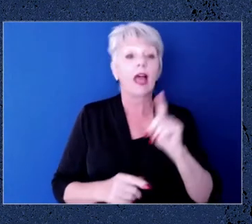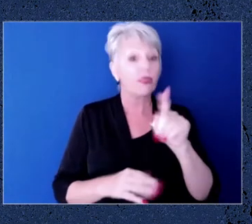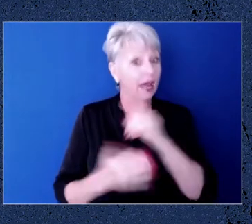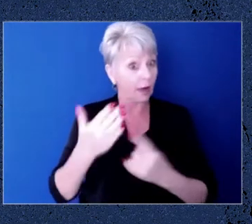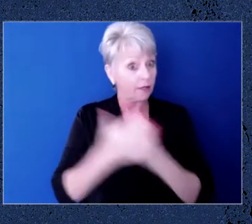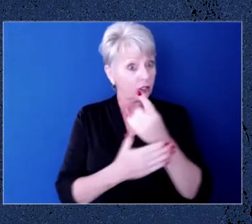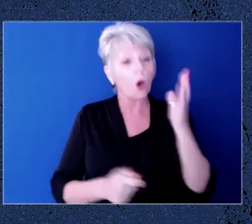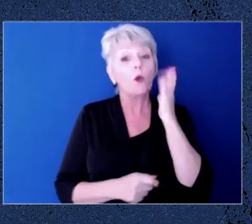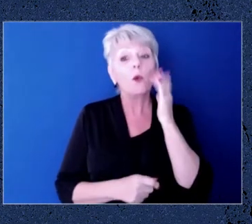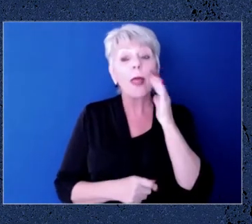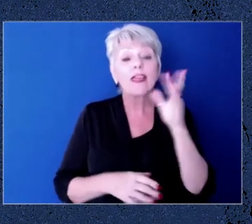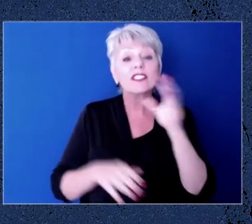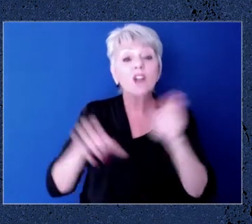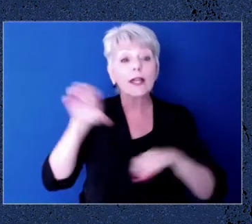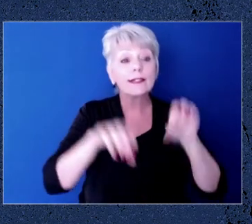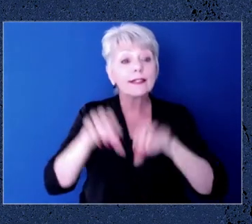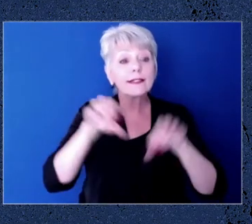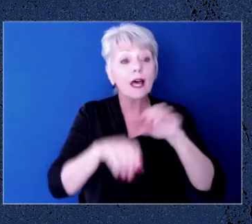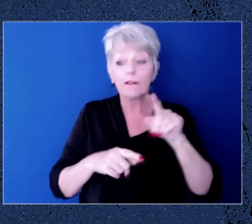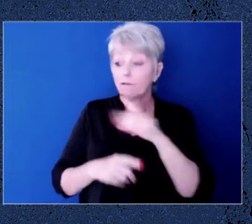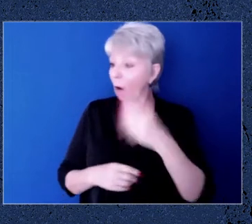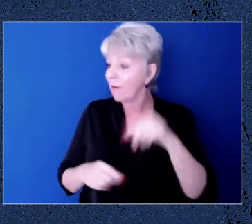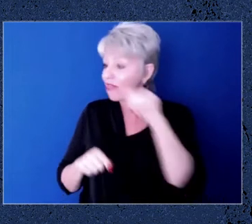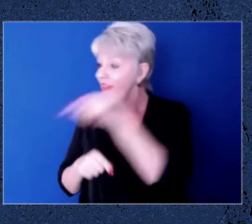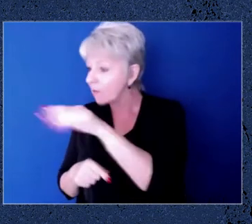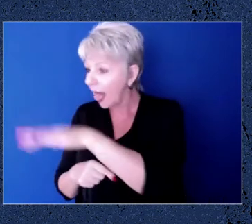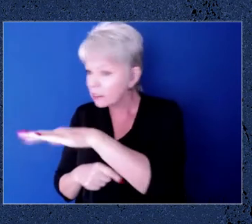these sciences are from this place for this place. So if you're coming